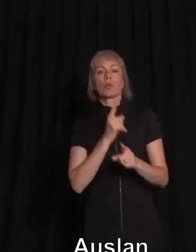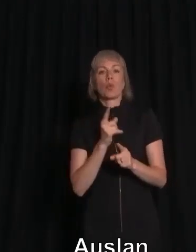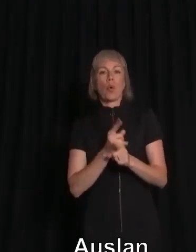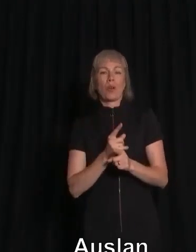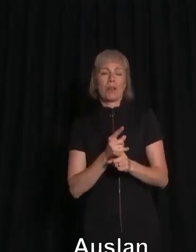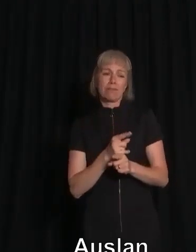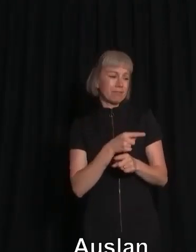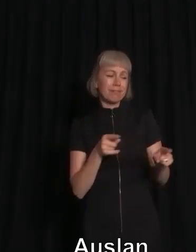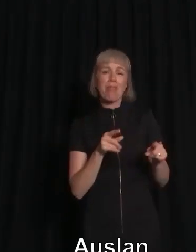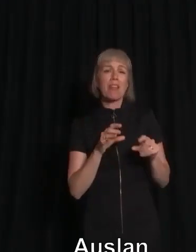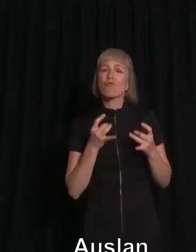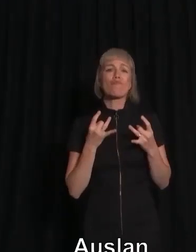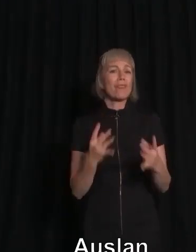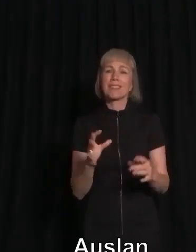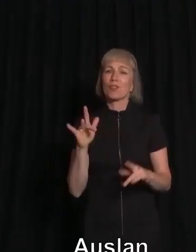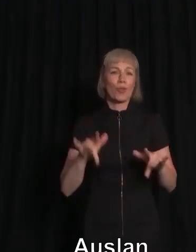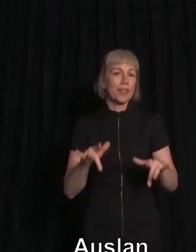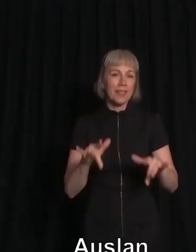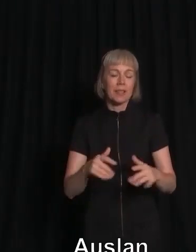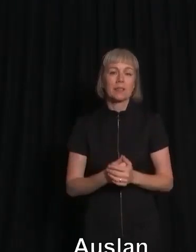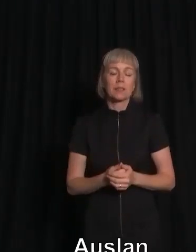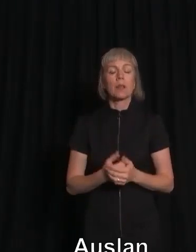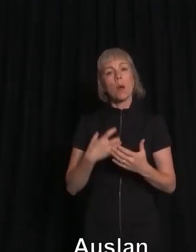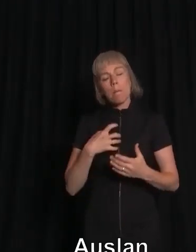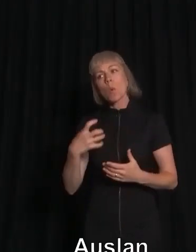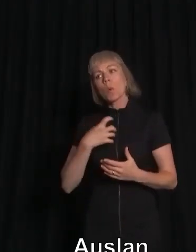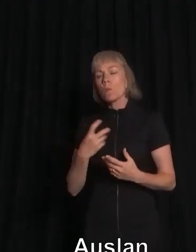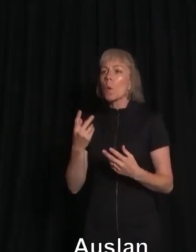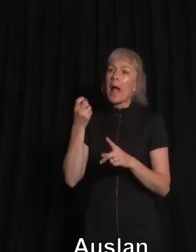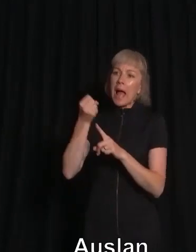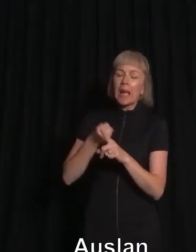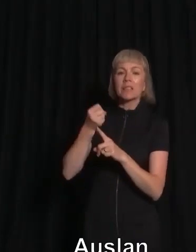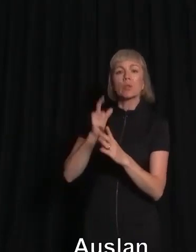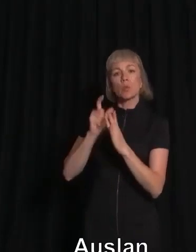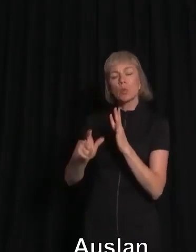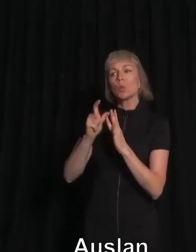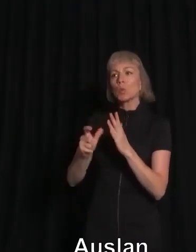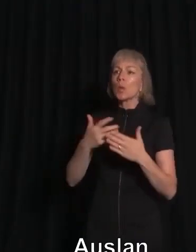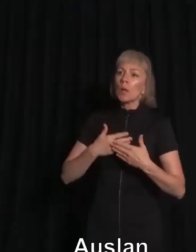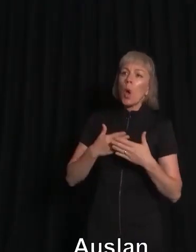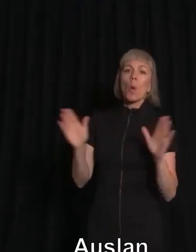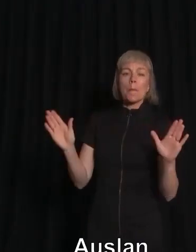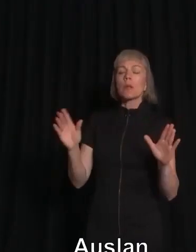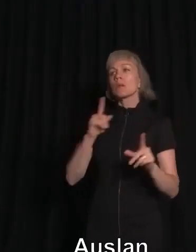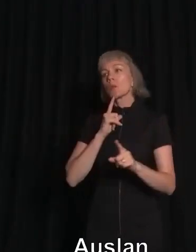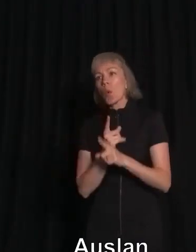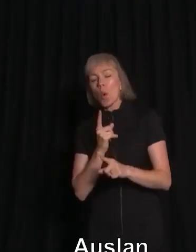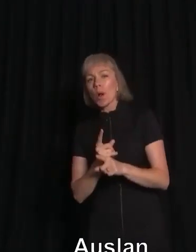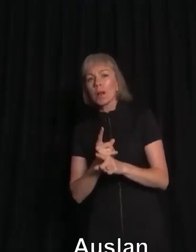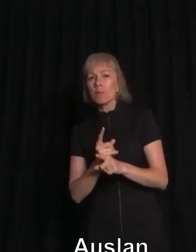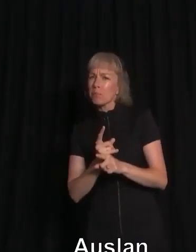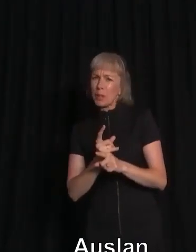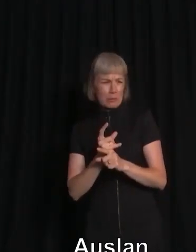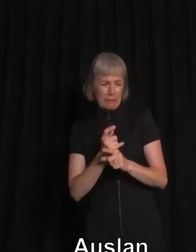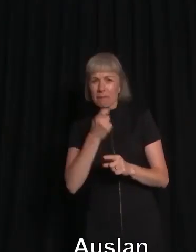seen a lot of visible activists doing intersex work and, you know, that are out and that are proud, but it's still not